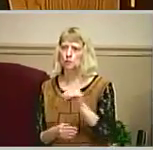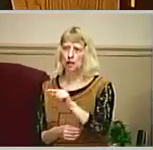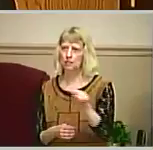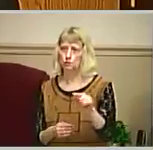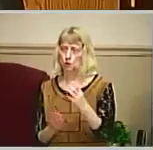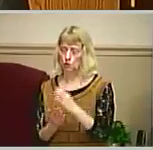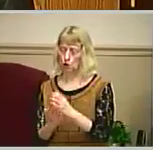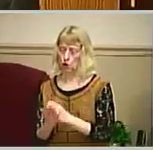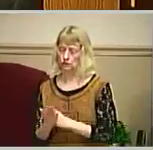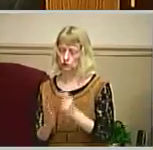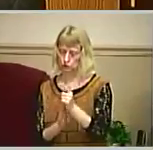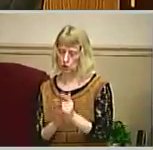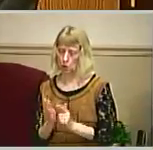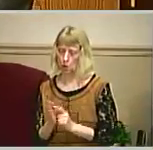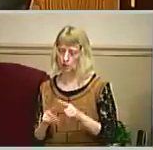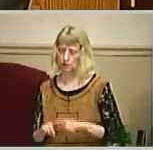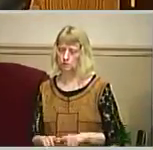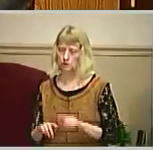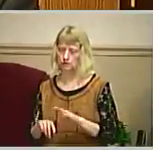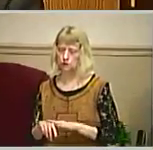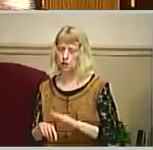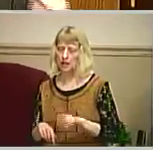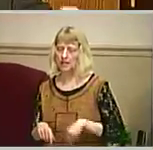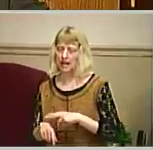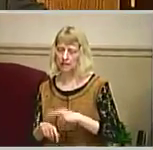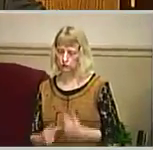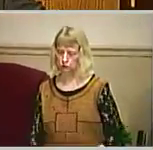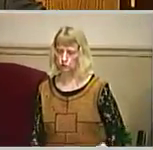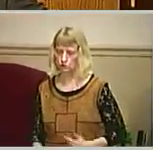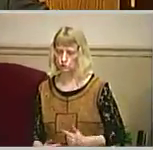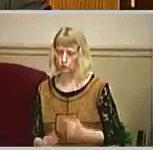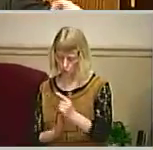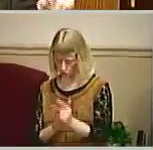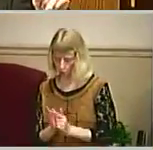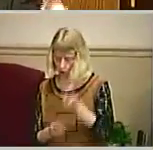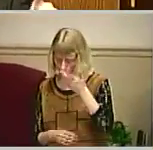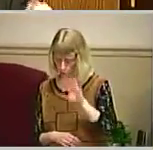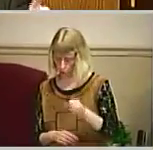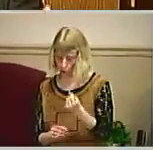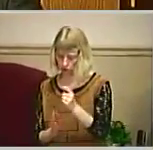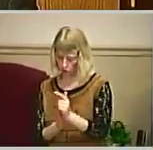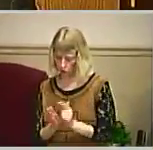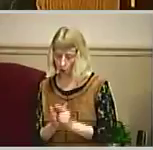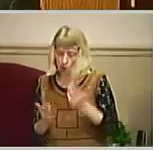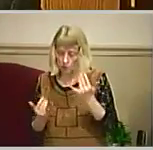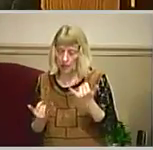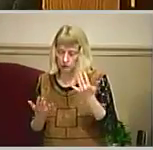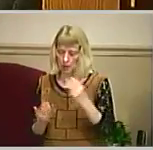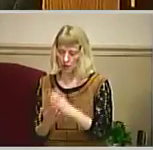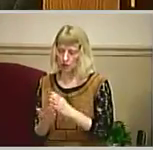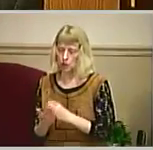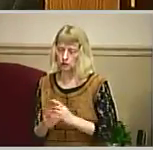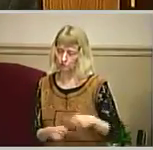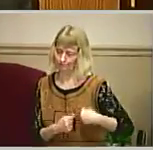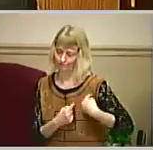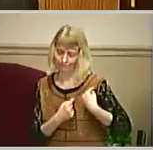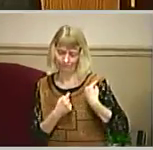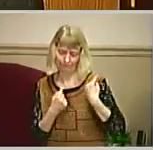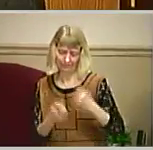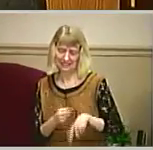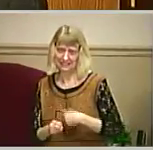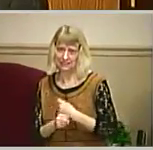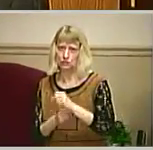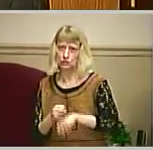the constitutional law is based on natural law, which is God's law, which is why our Constitution has existed down through